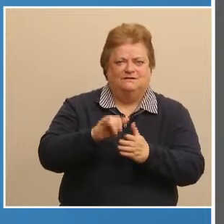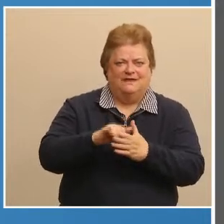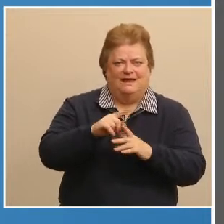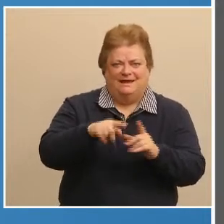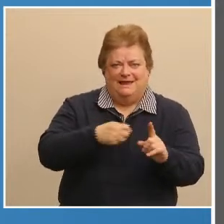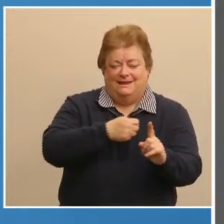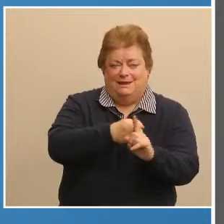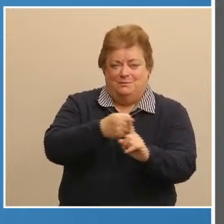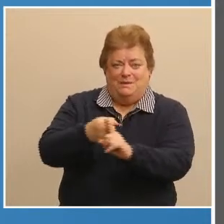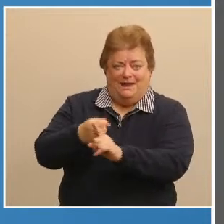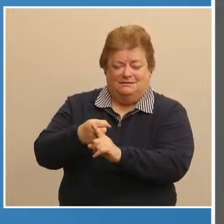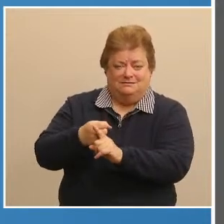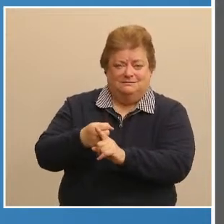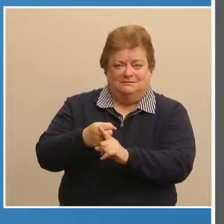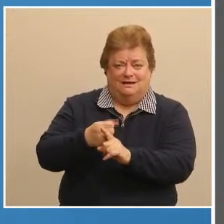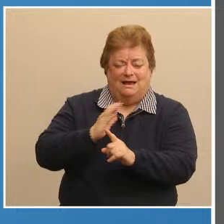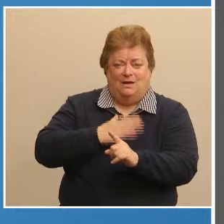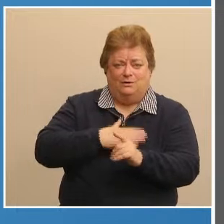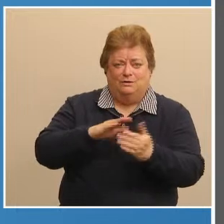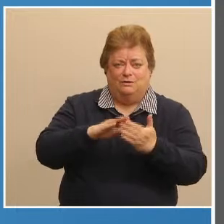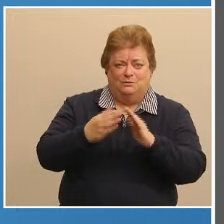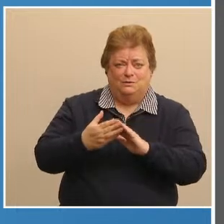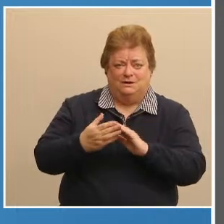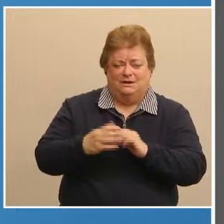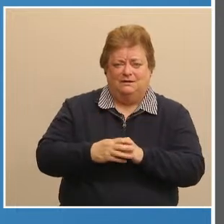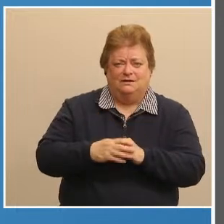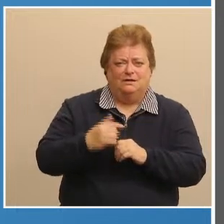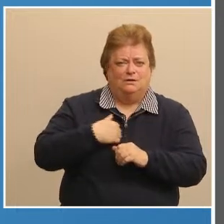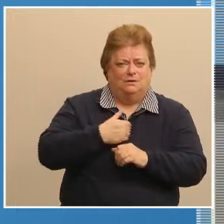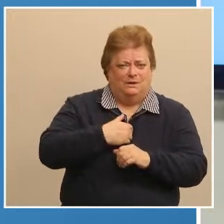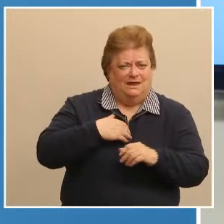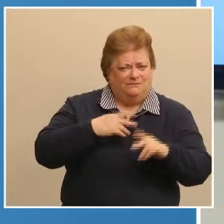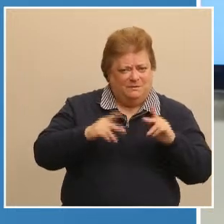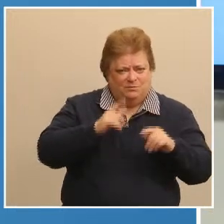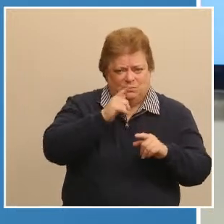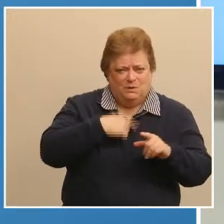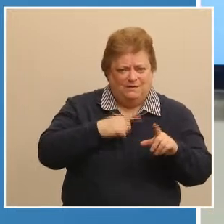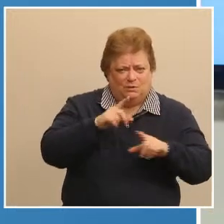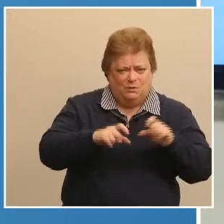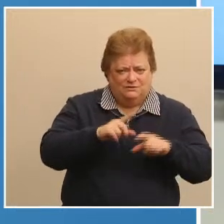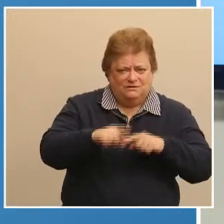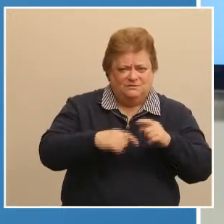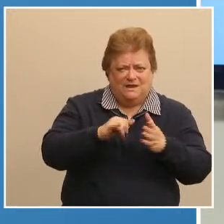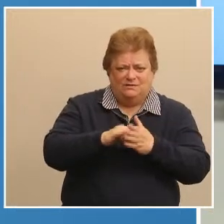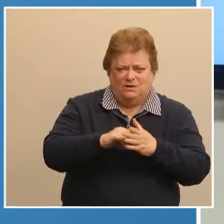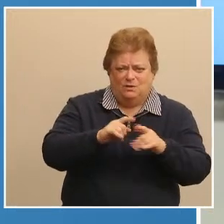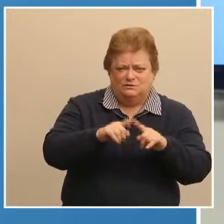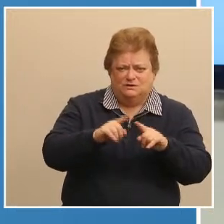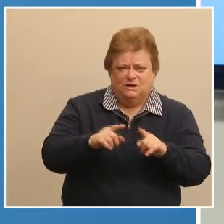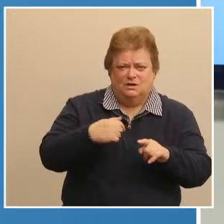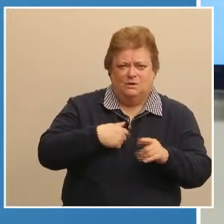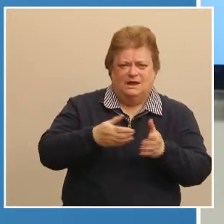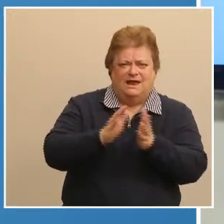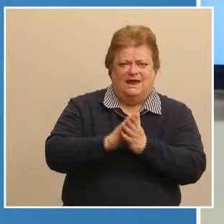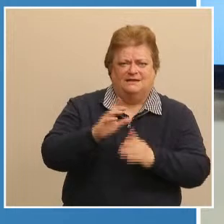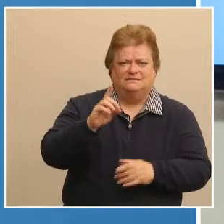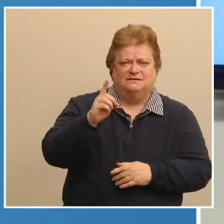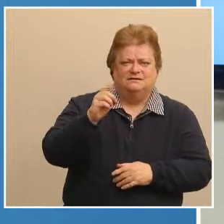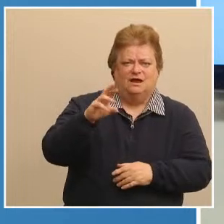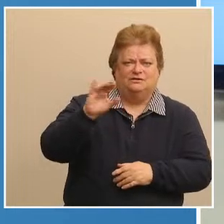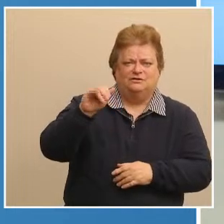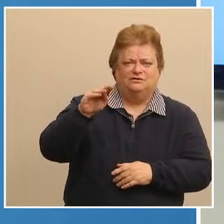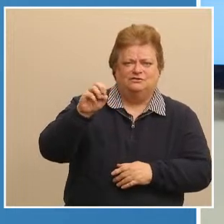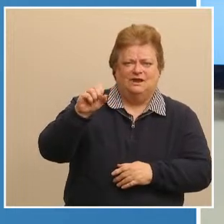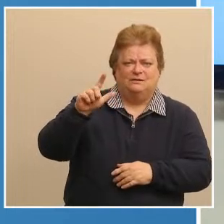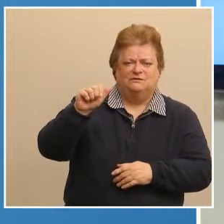impact every community. We know many people have questions about those variants, so we have asked Dr. James Lawler